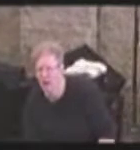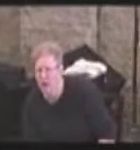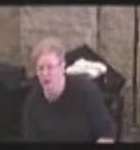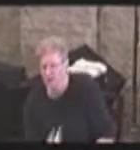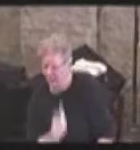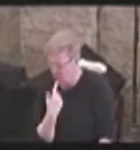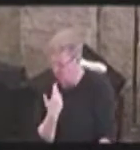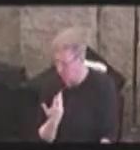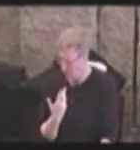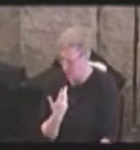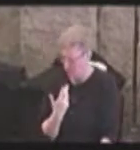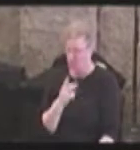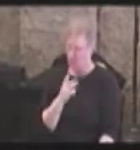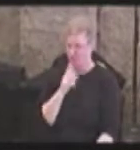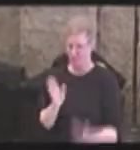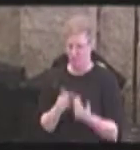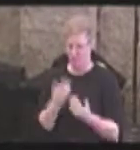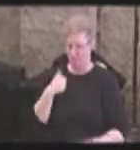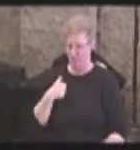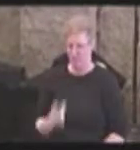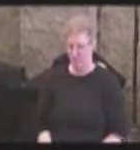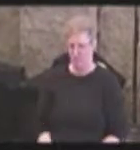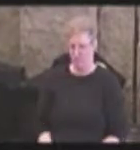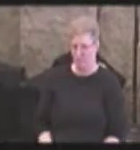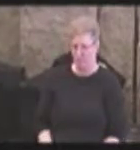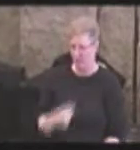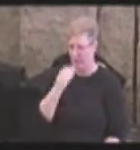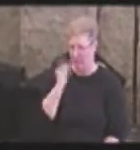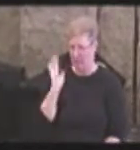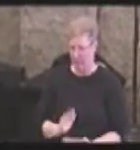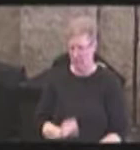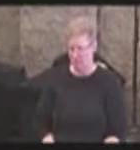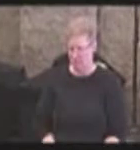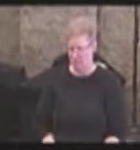well, actually, it was pretty easy for me. I ate less.